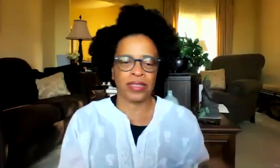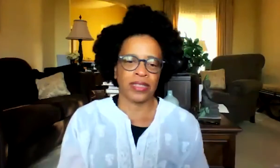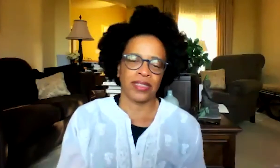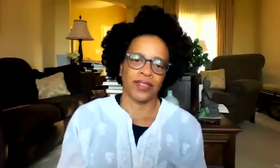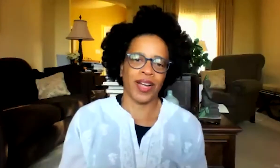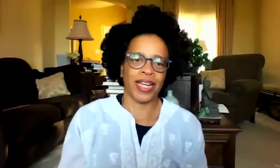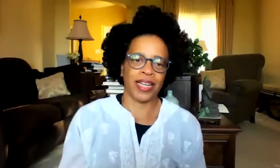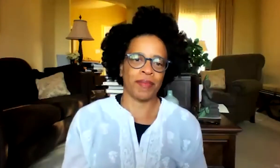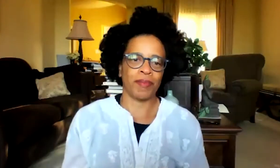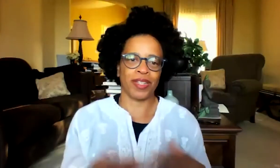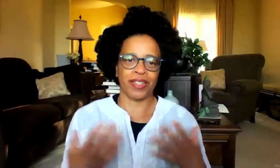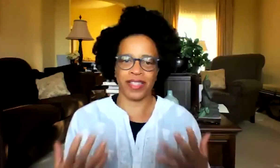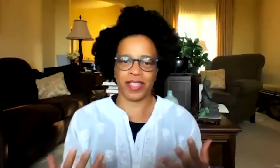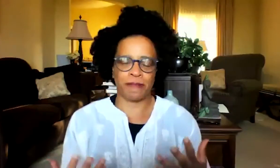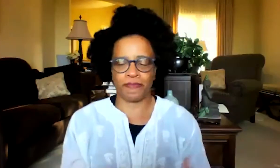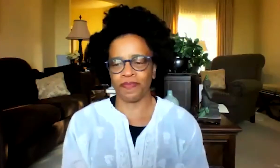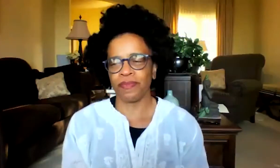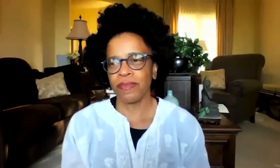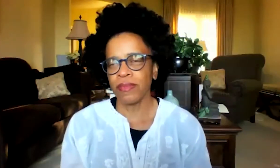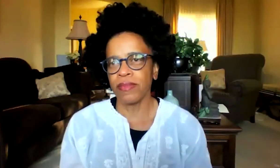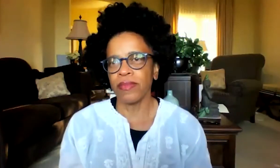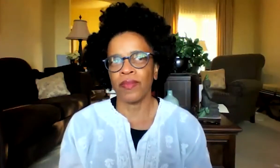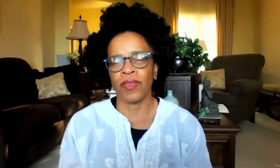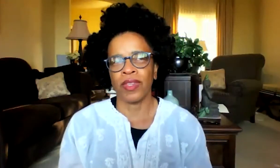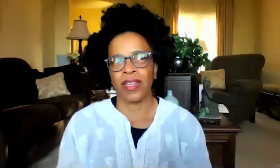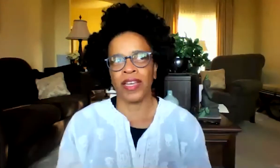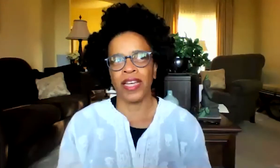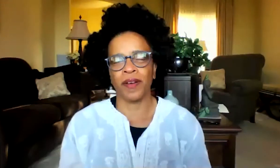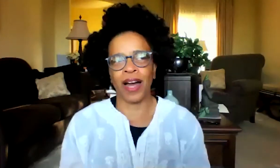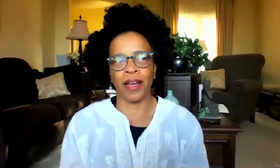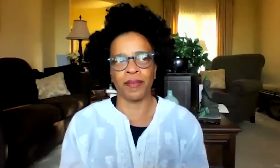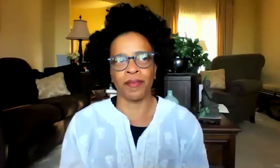humbled, right? I mean, because